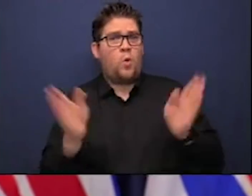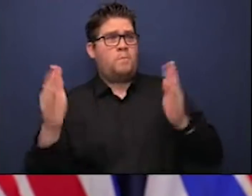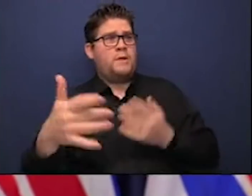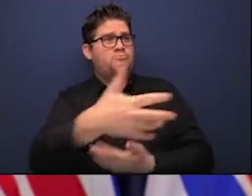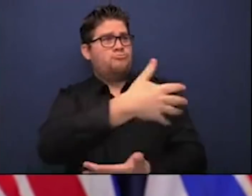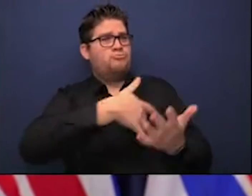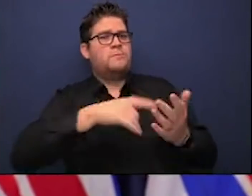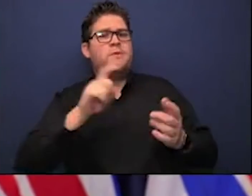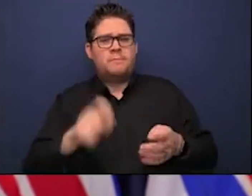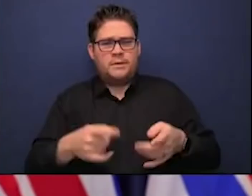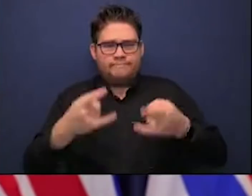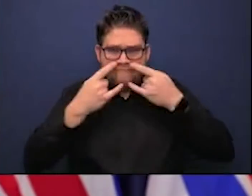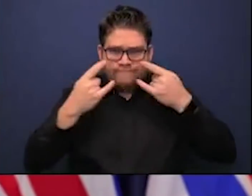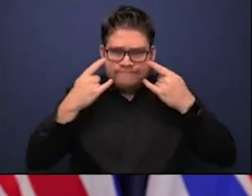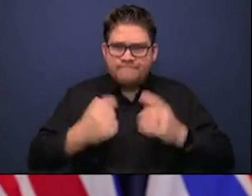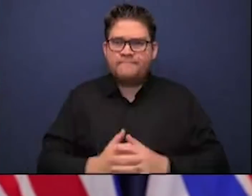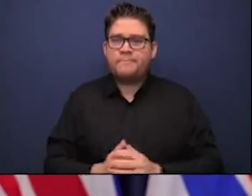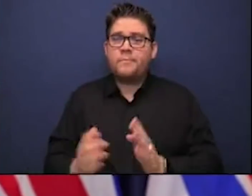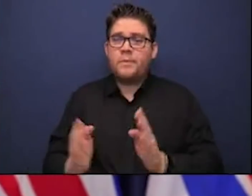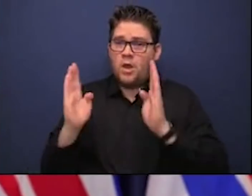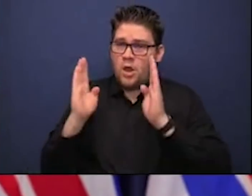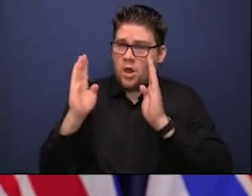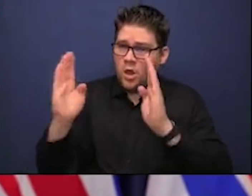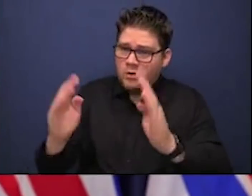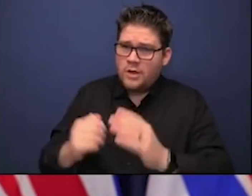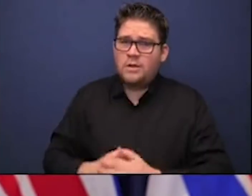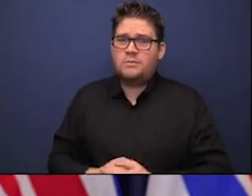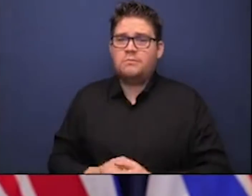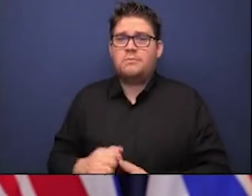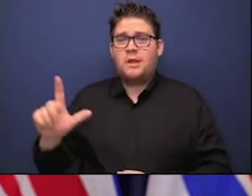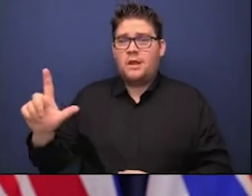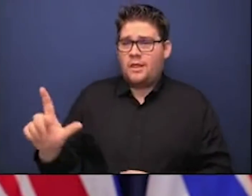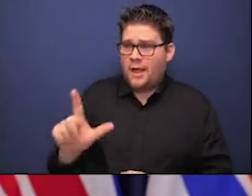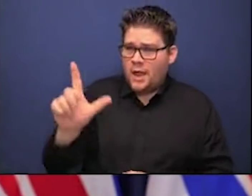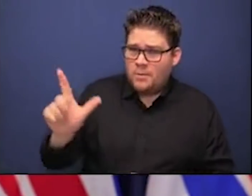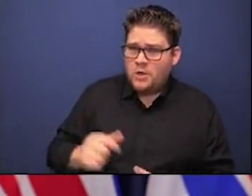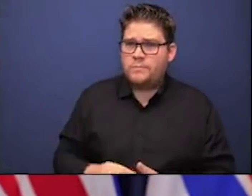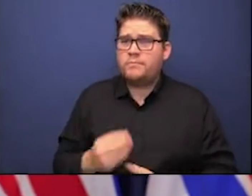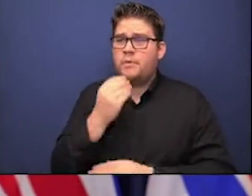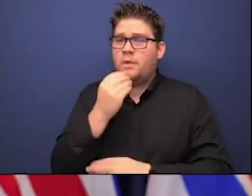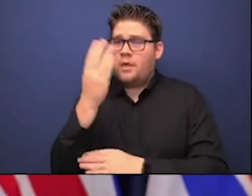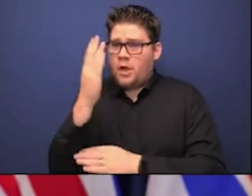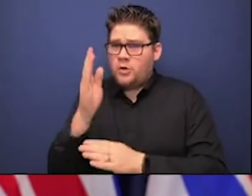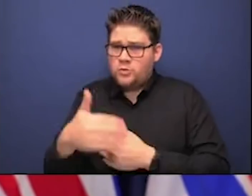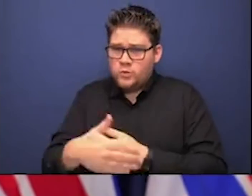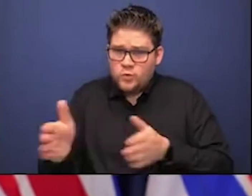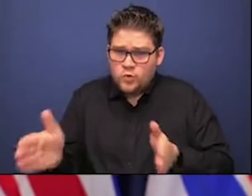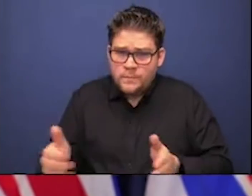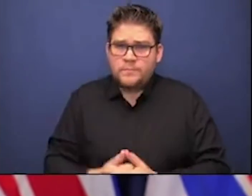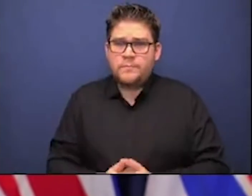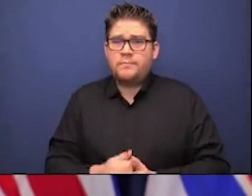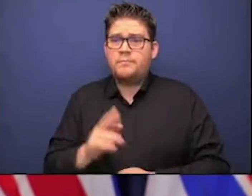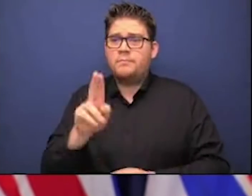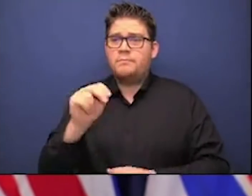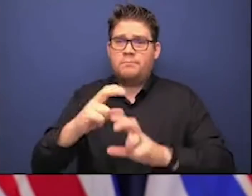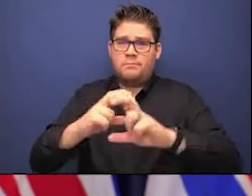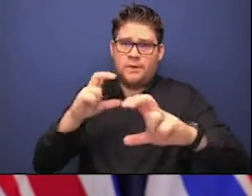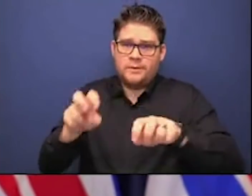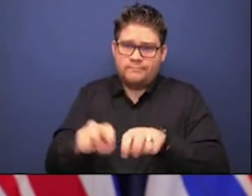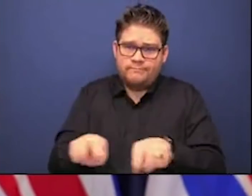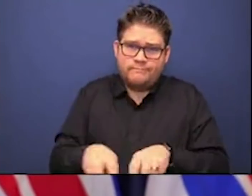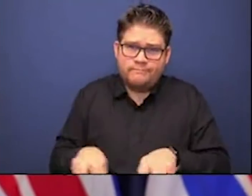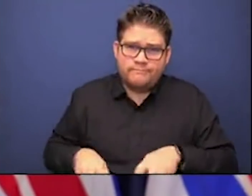lunchroom, or when they're on buses, or any time when they are not with their learning group. Our updated guidelines will